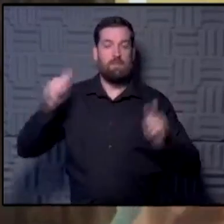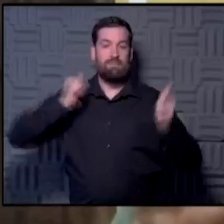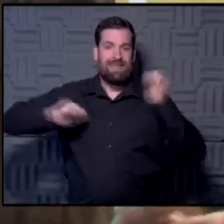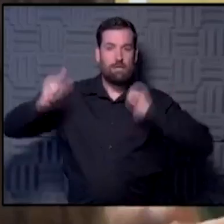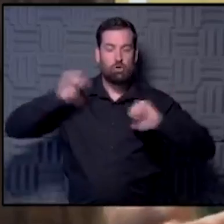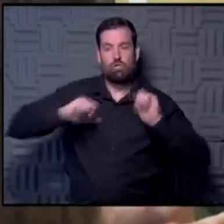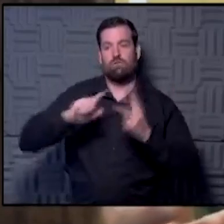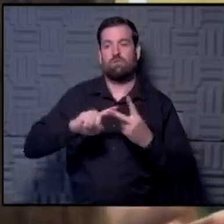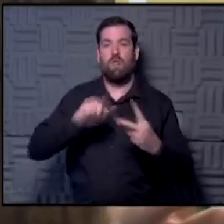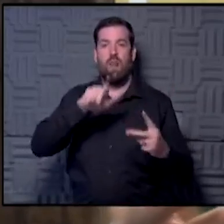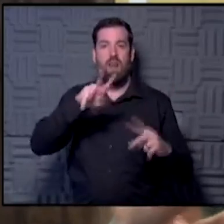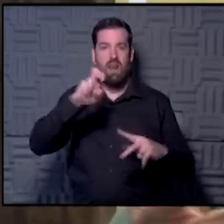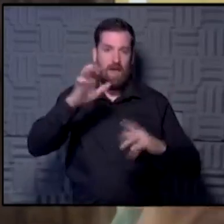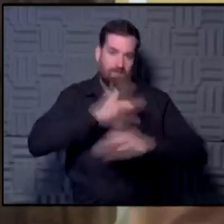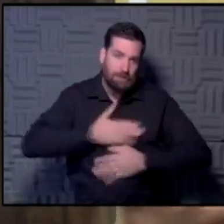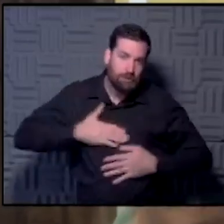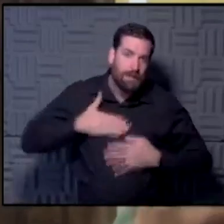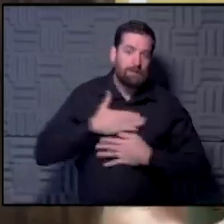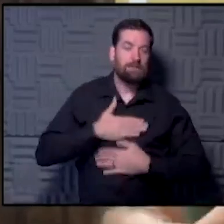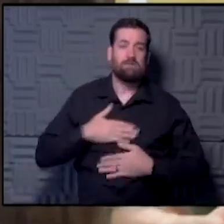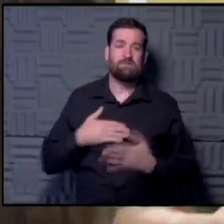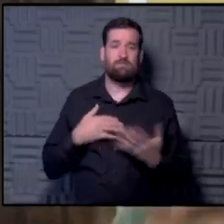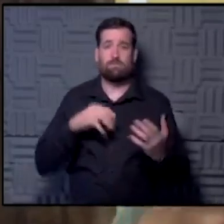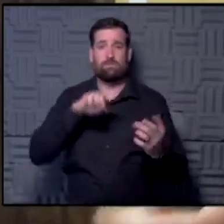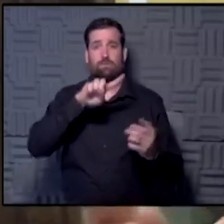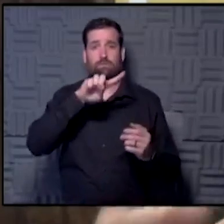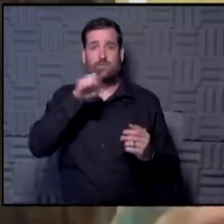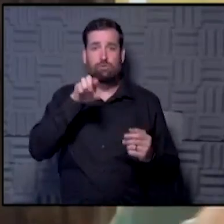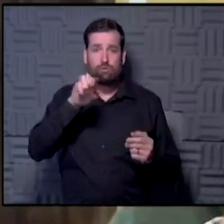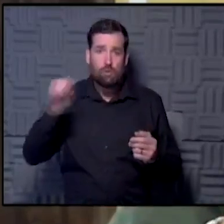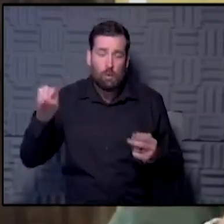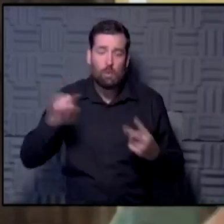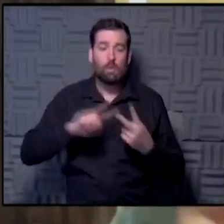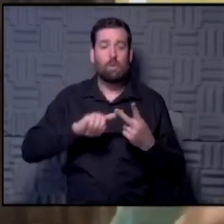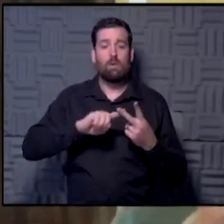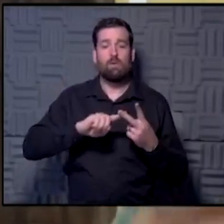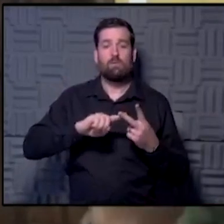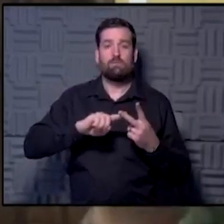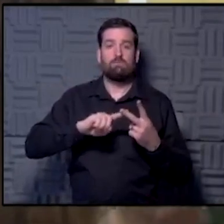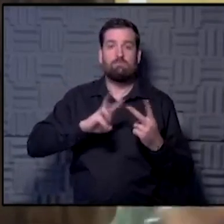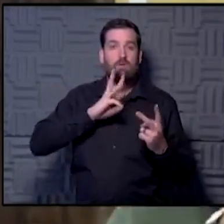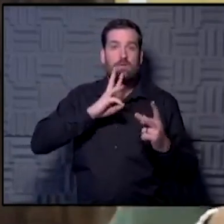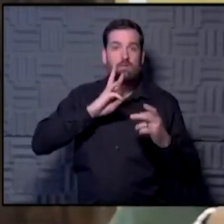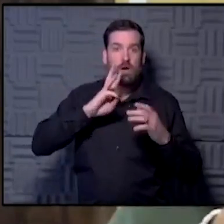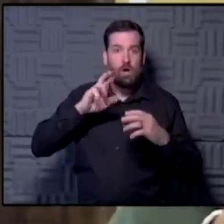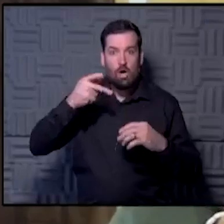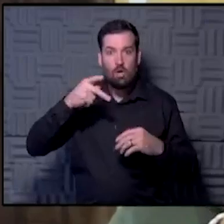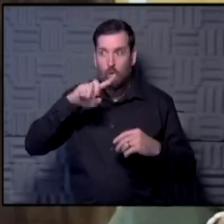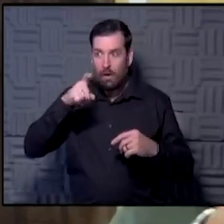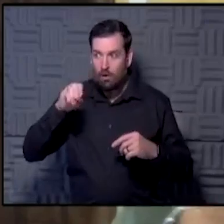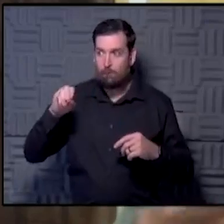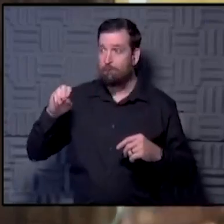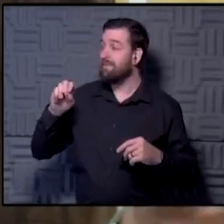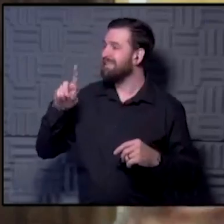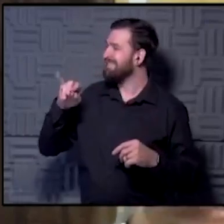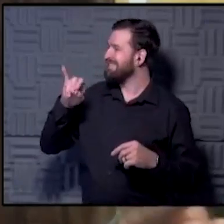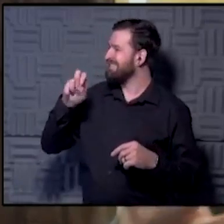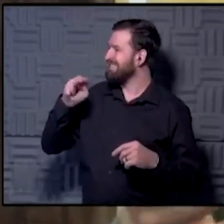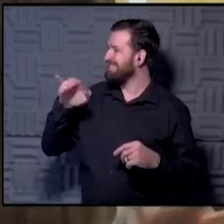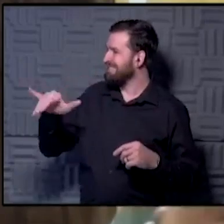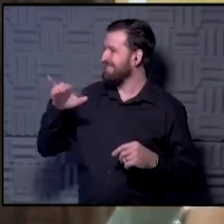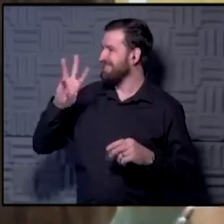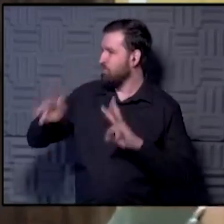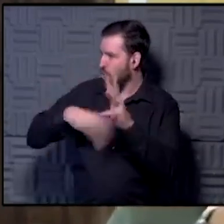live entertainment, even with zoos or aquariums or even parks. There's so much.